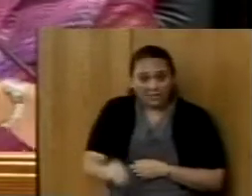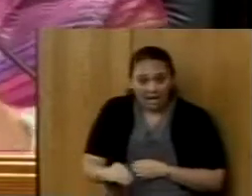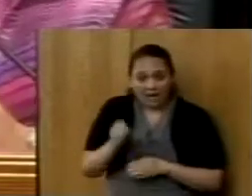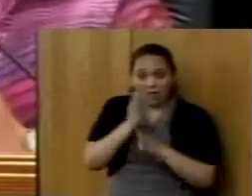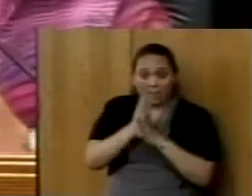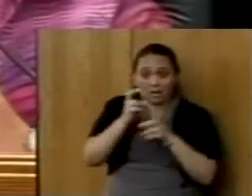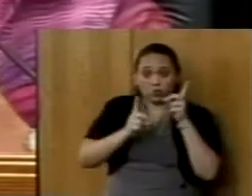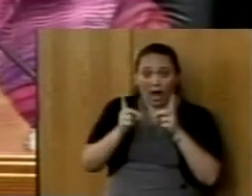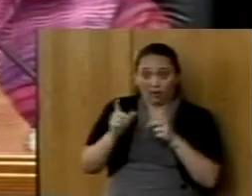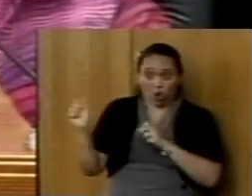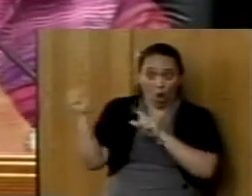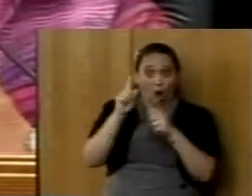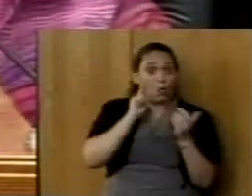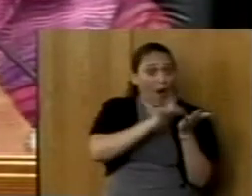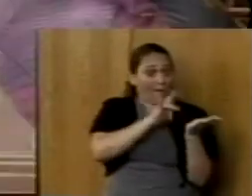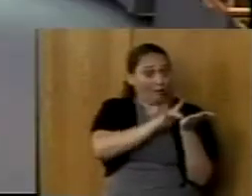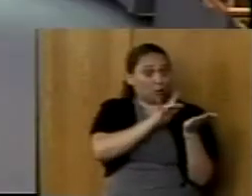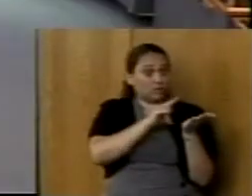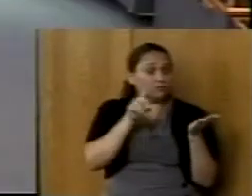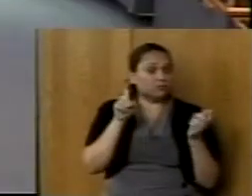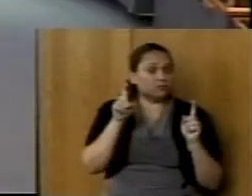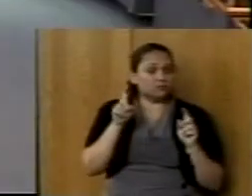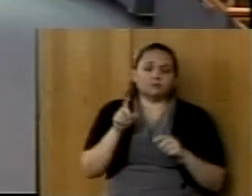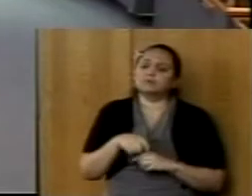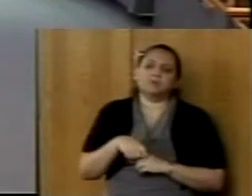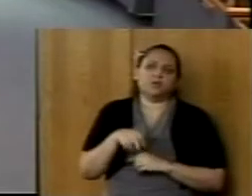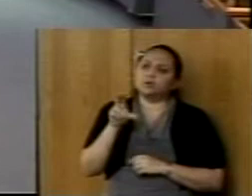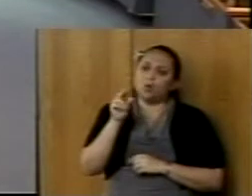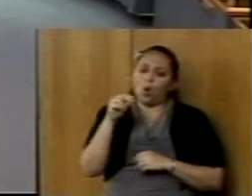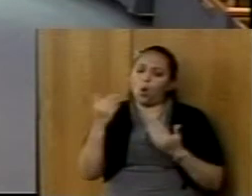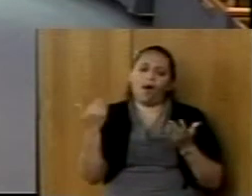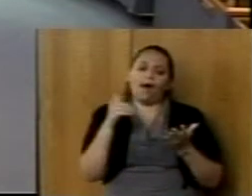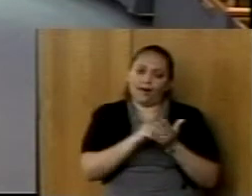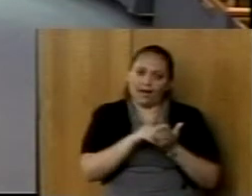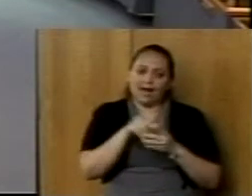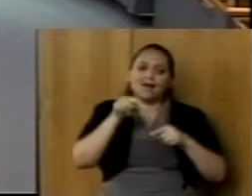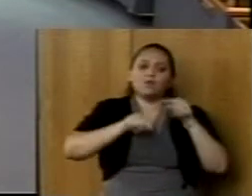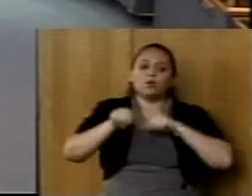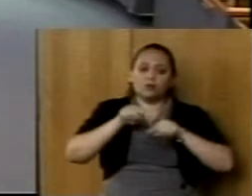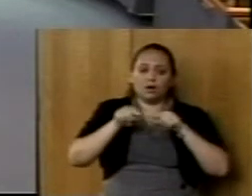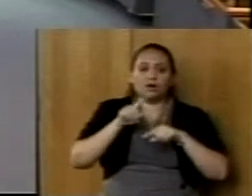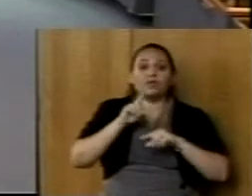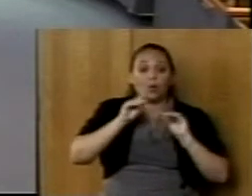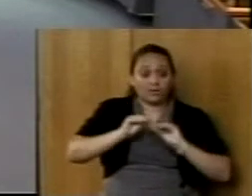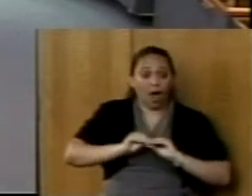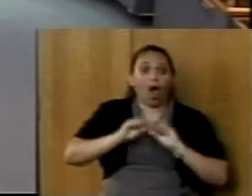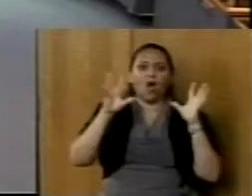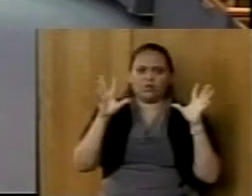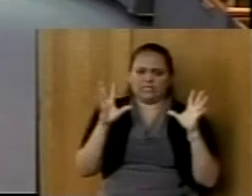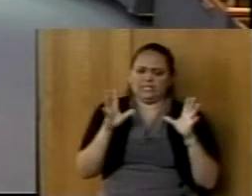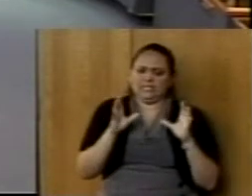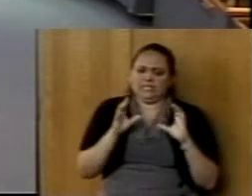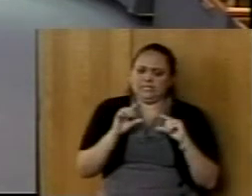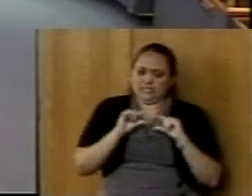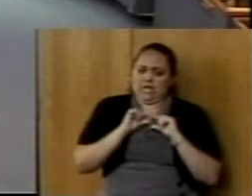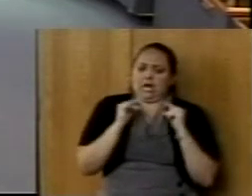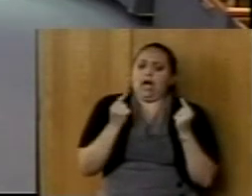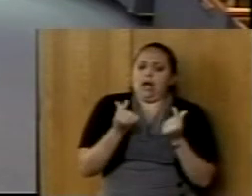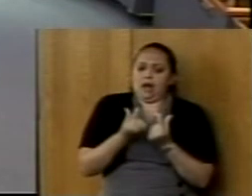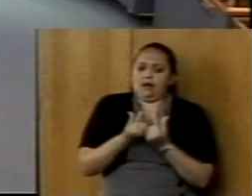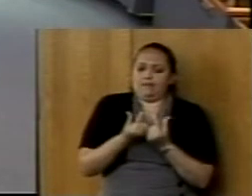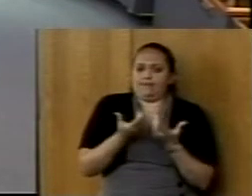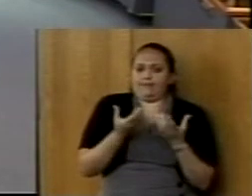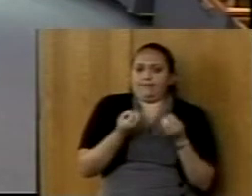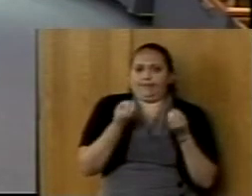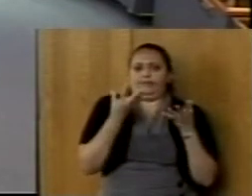bus drivers were abusing? No, again, if you go back to there was obviously a number that were,